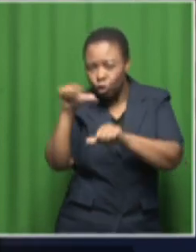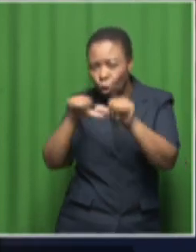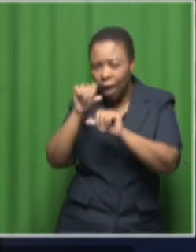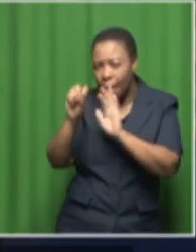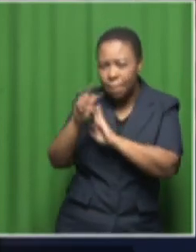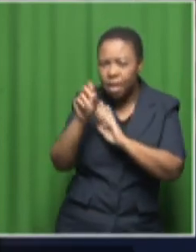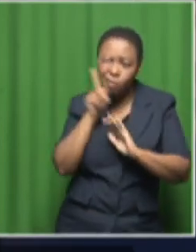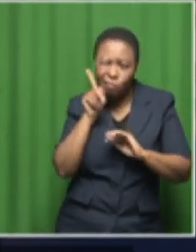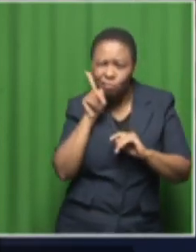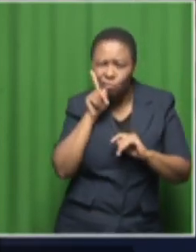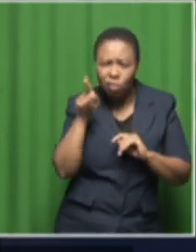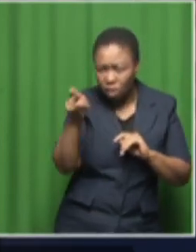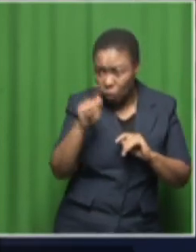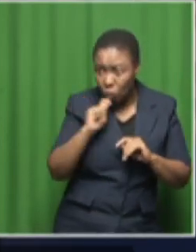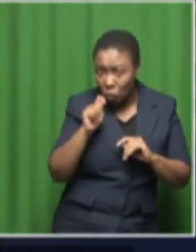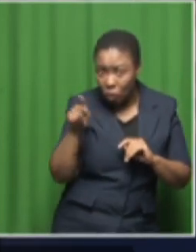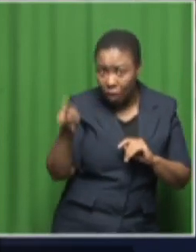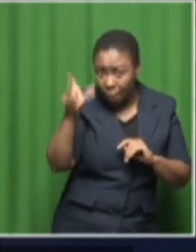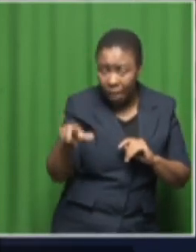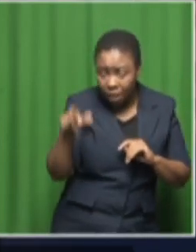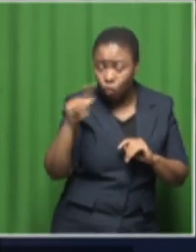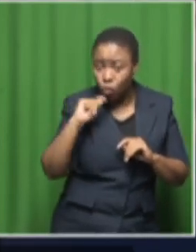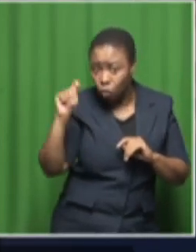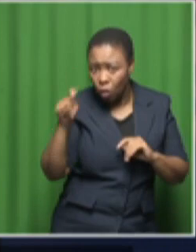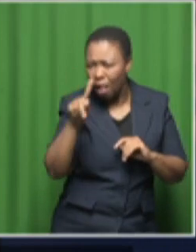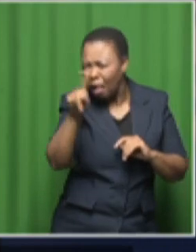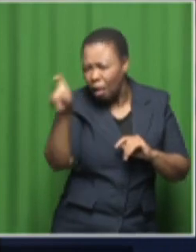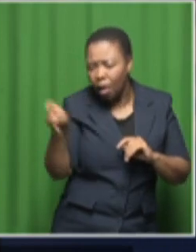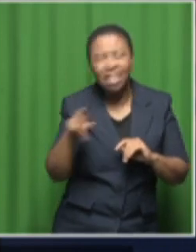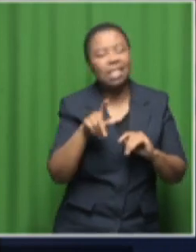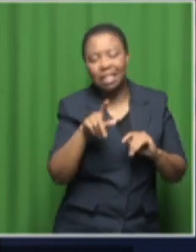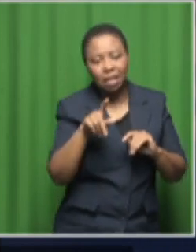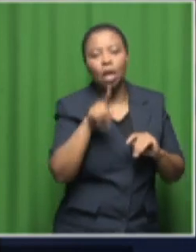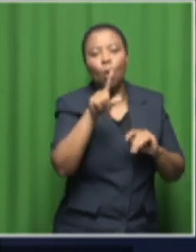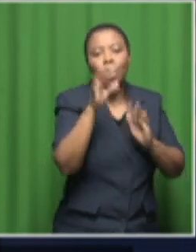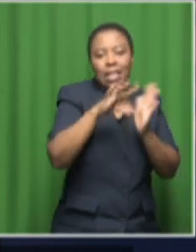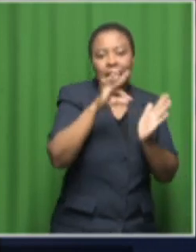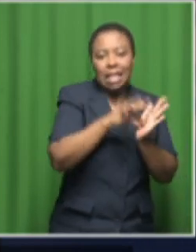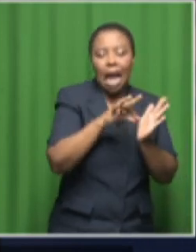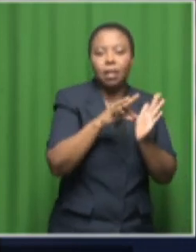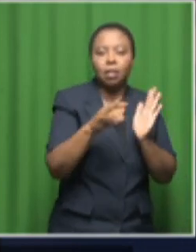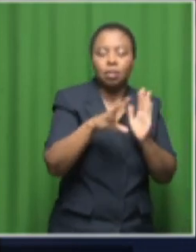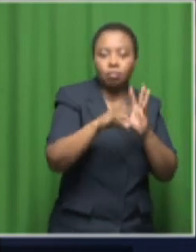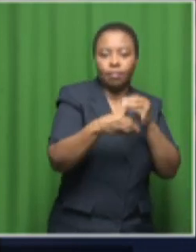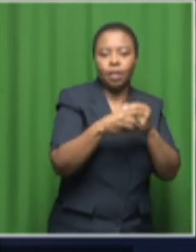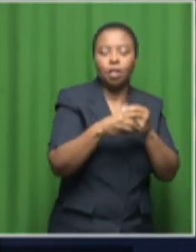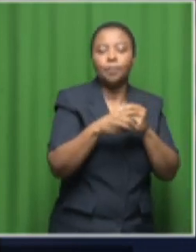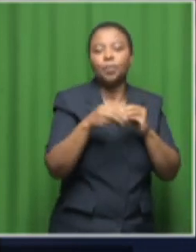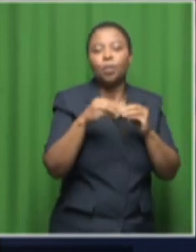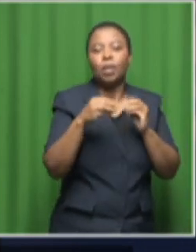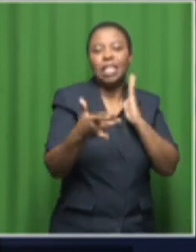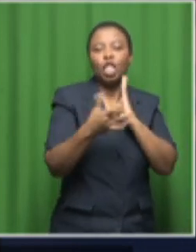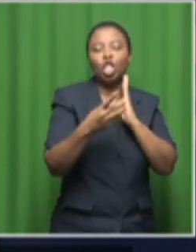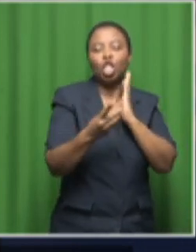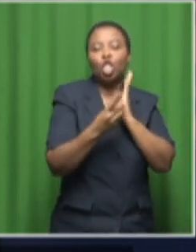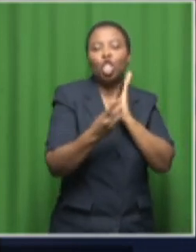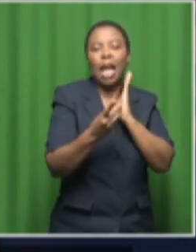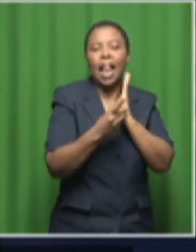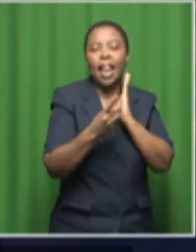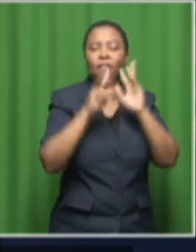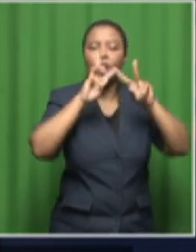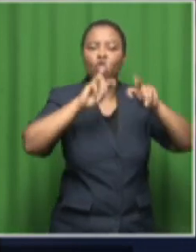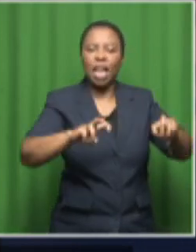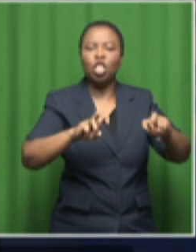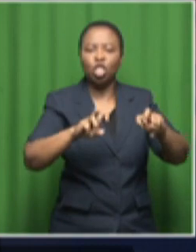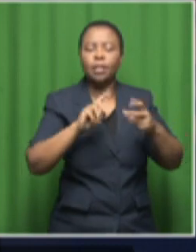media apps to go and see if they're legit. But that said, Wisani is working on some additional digital verification measures as